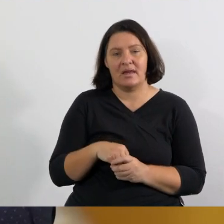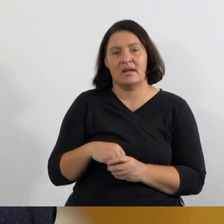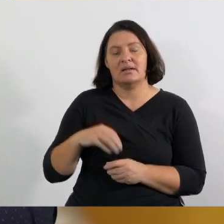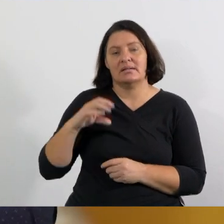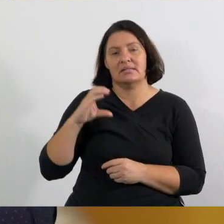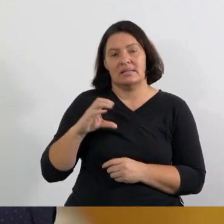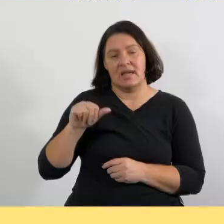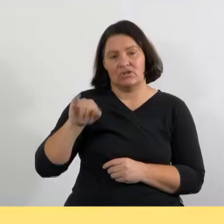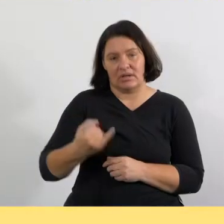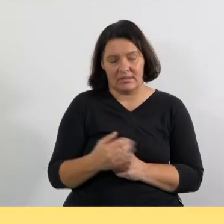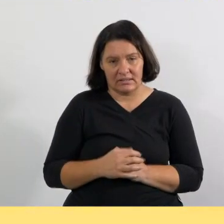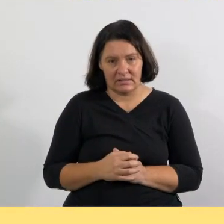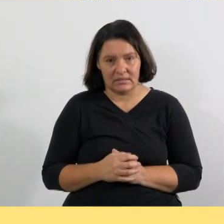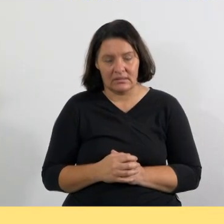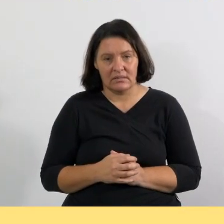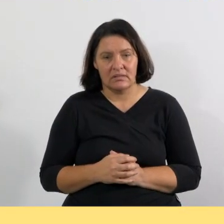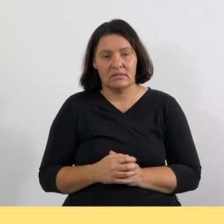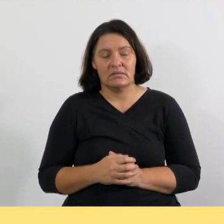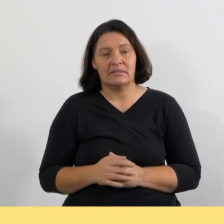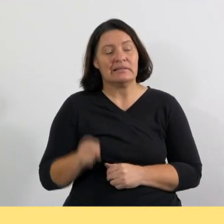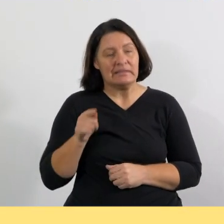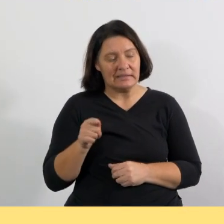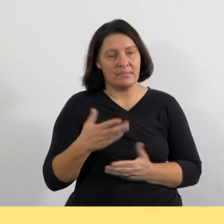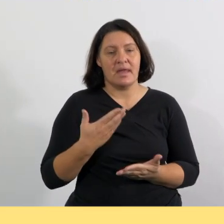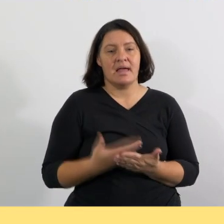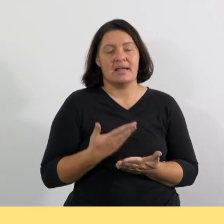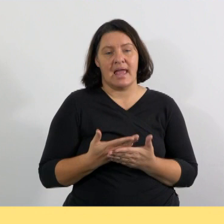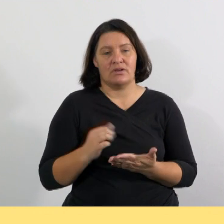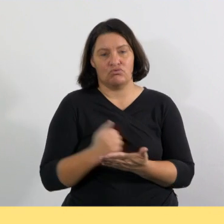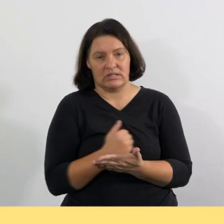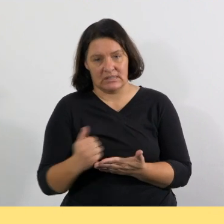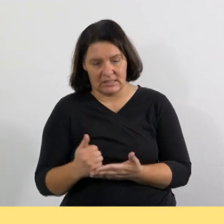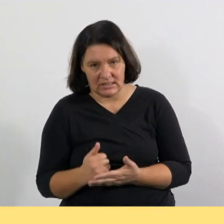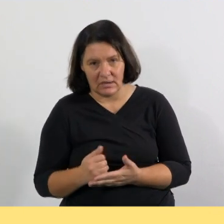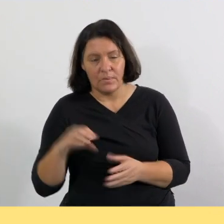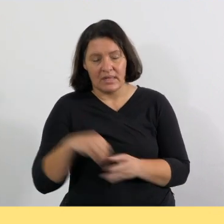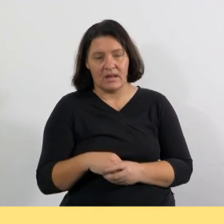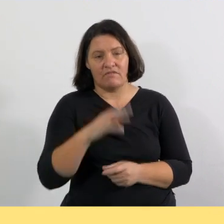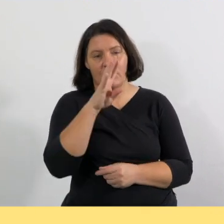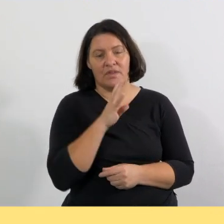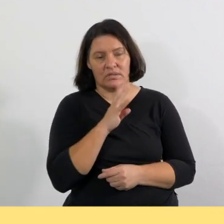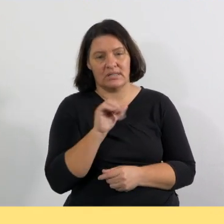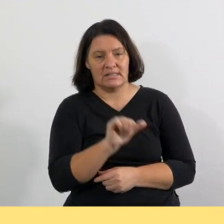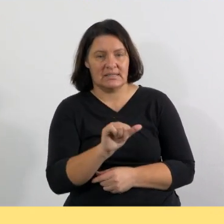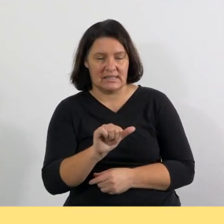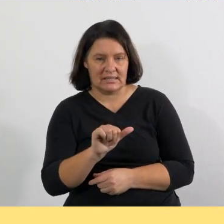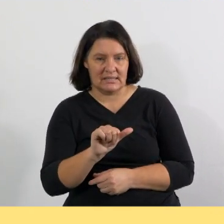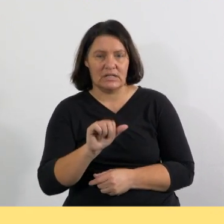our CAJ. So that is what can be credited in the